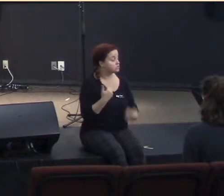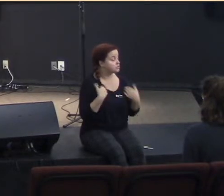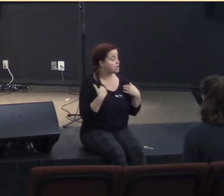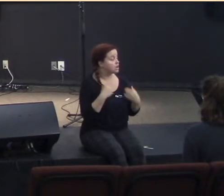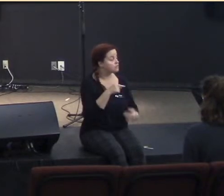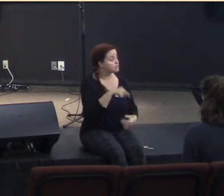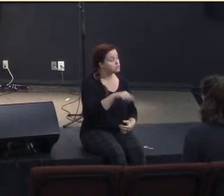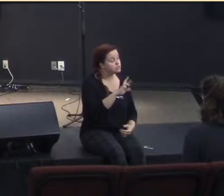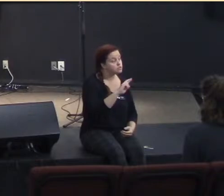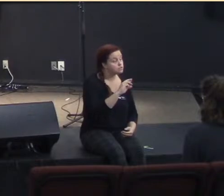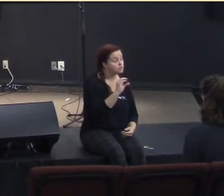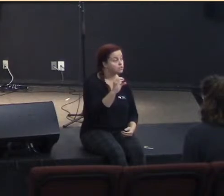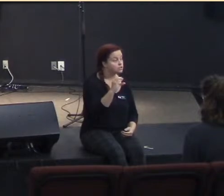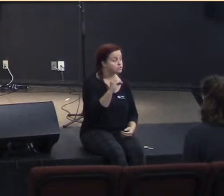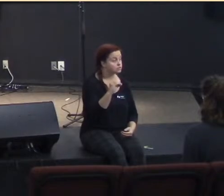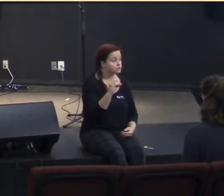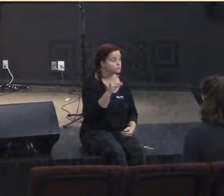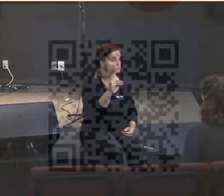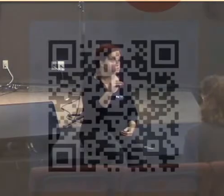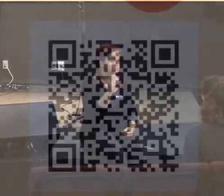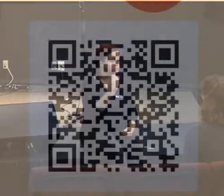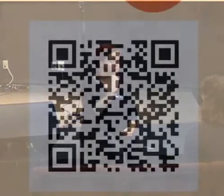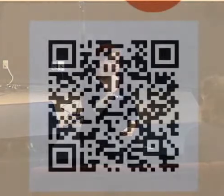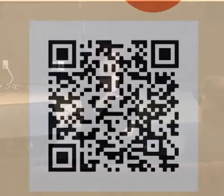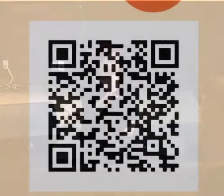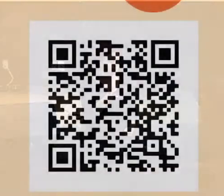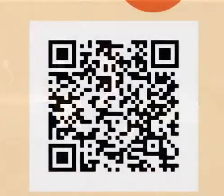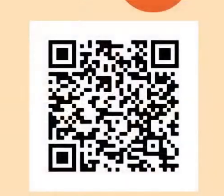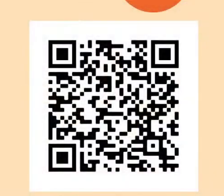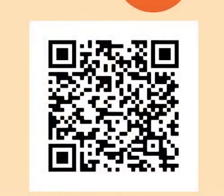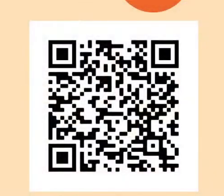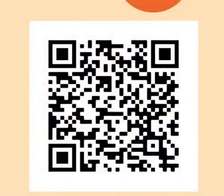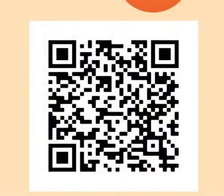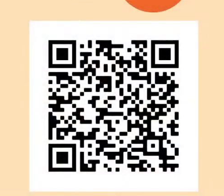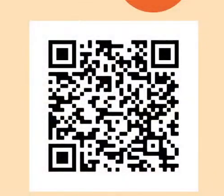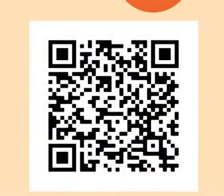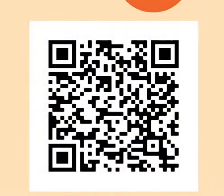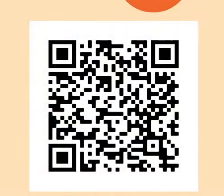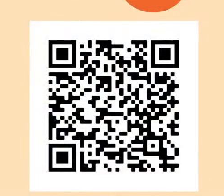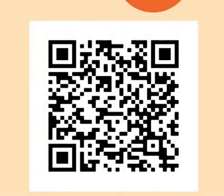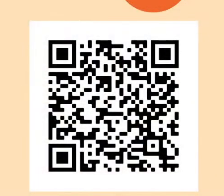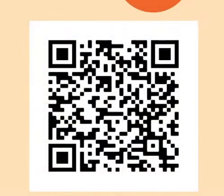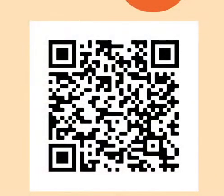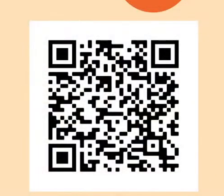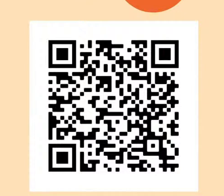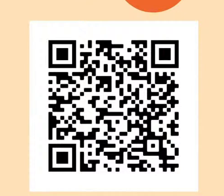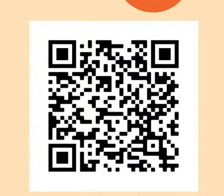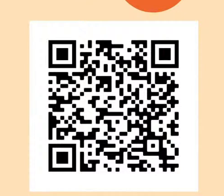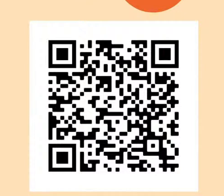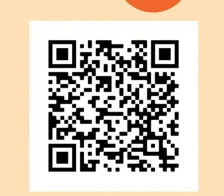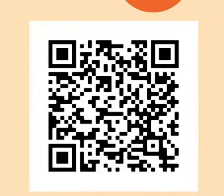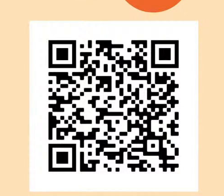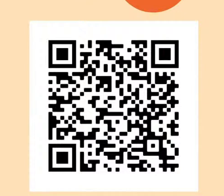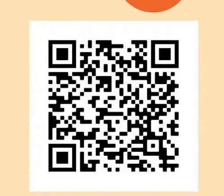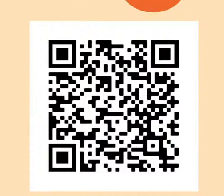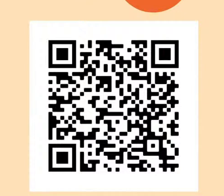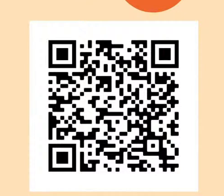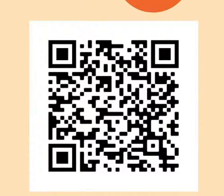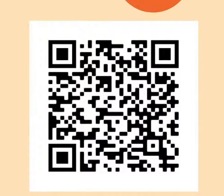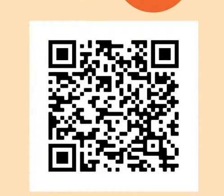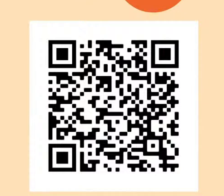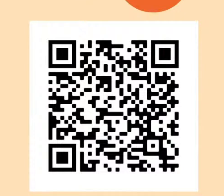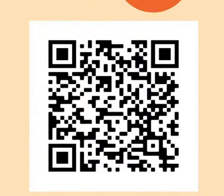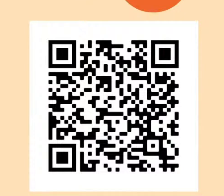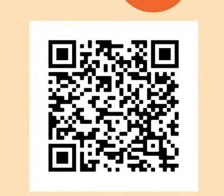little graphic was made by Cassie. So anyway, but yeah, so it should be really fun. We're hoping to get about 30